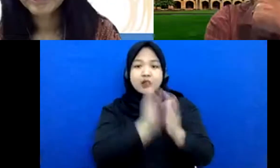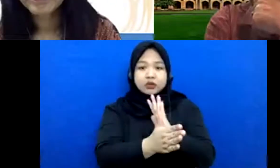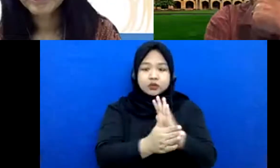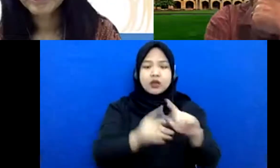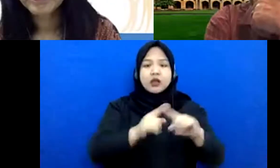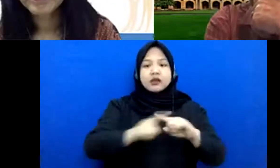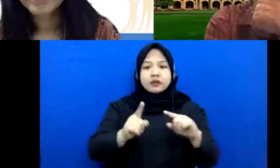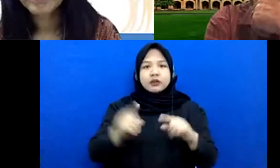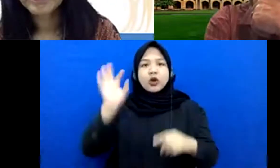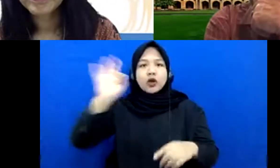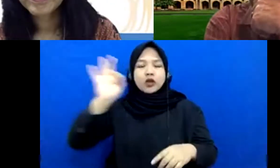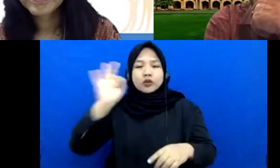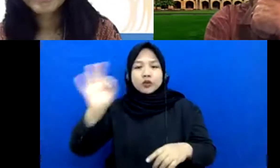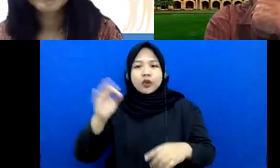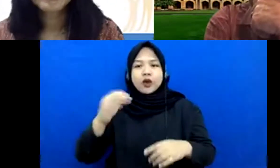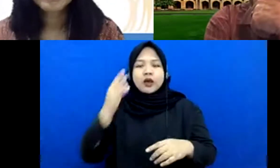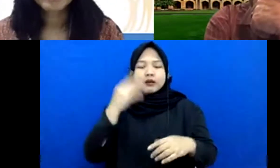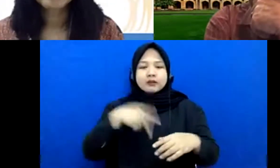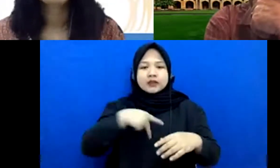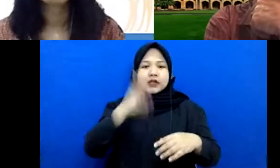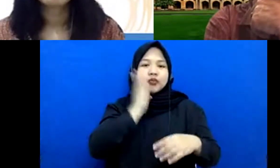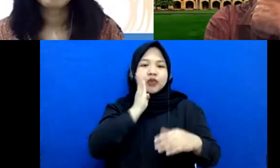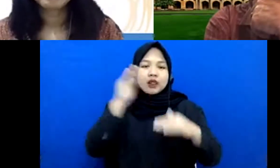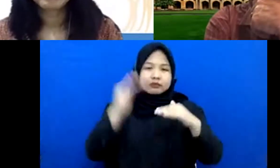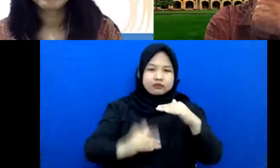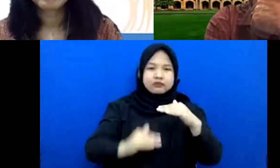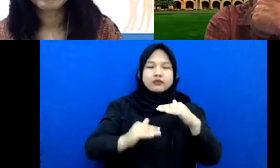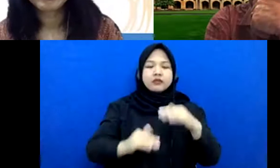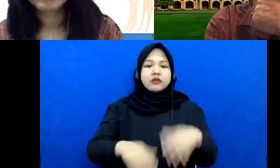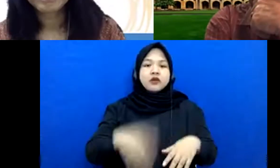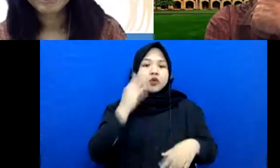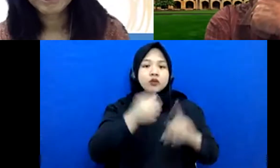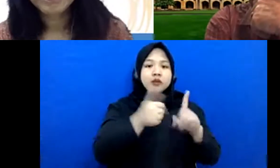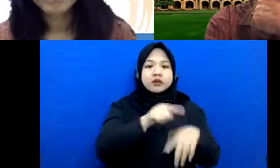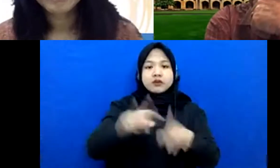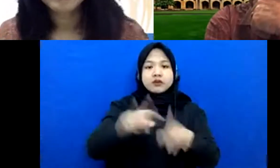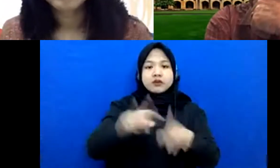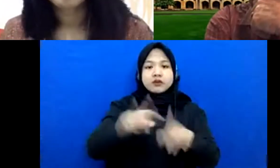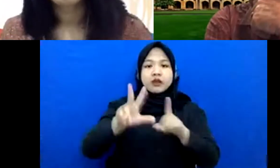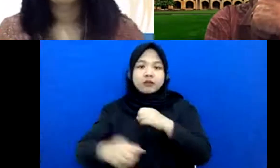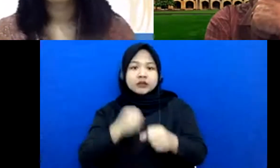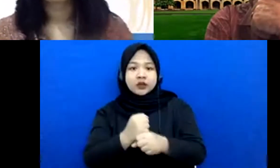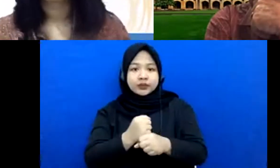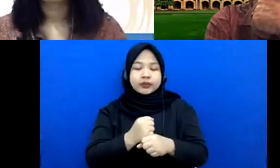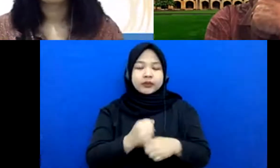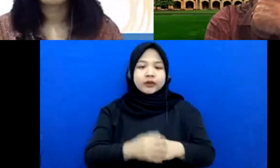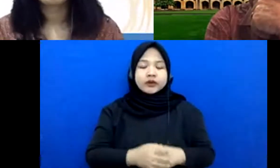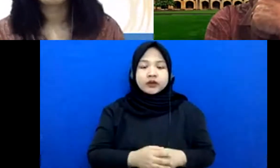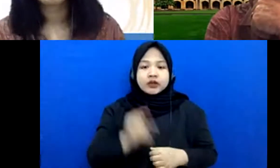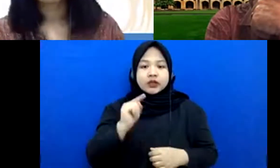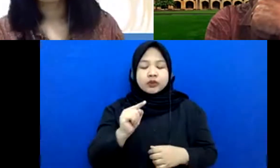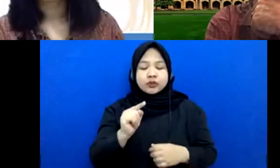involving the parents for the younger participants. We were thinking like 16 to 18 years old is the age group